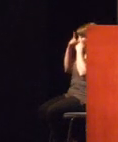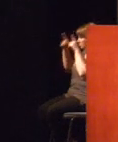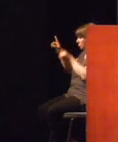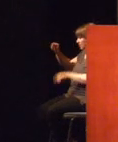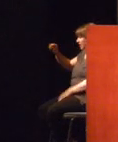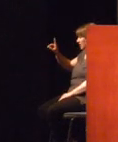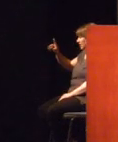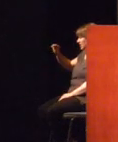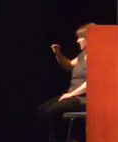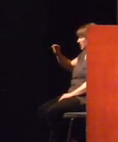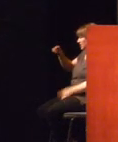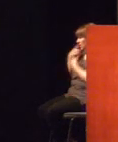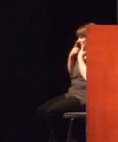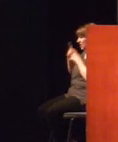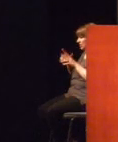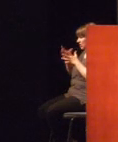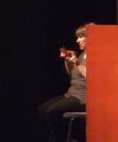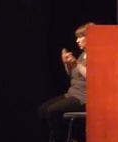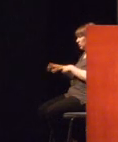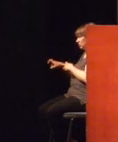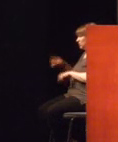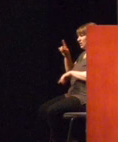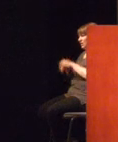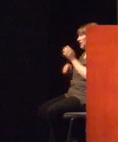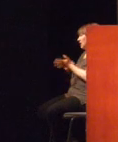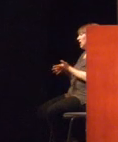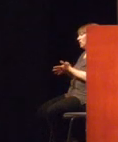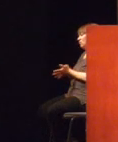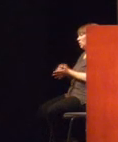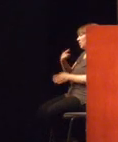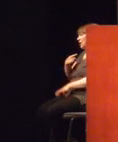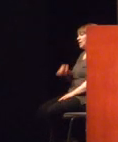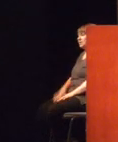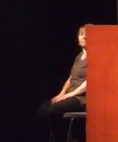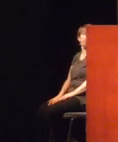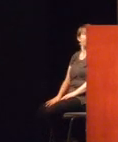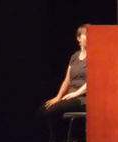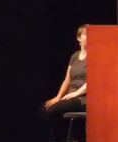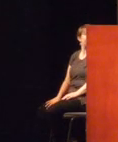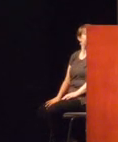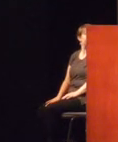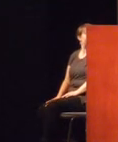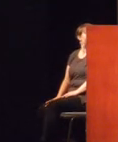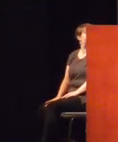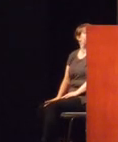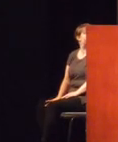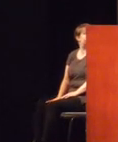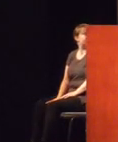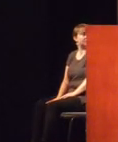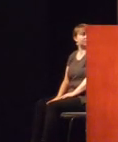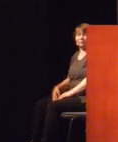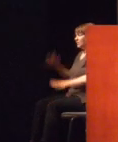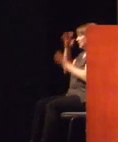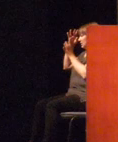production and completion and transfer, they couldn't afford this scale up. And so they decided to keep